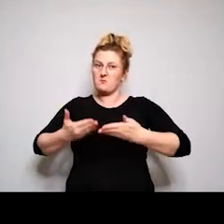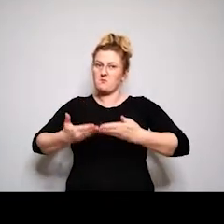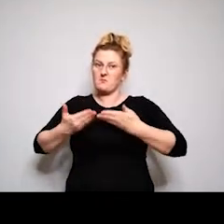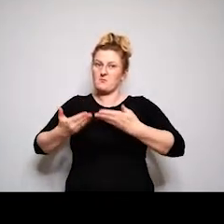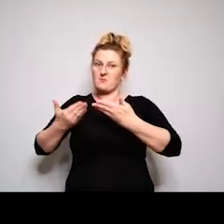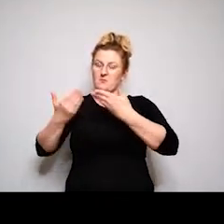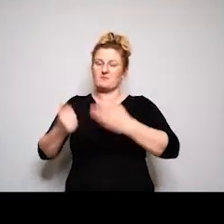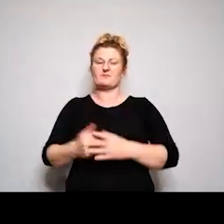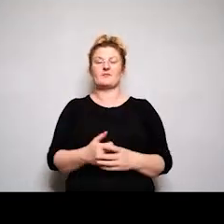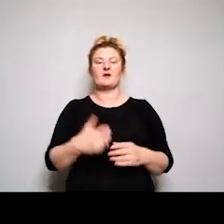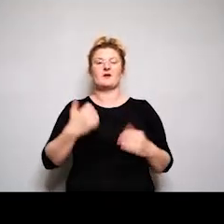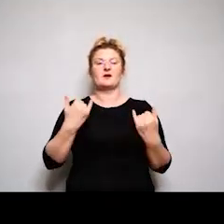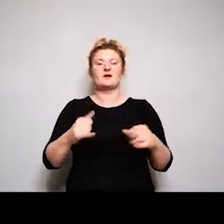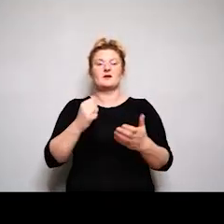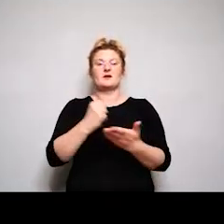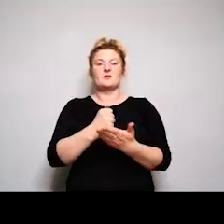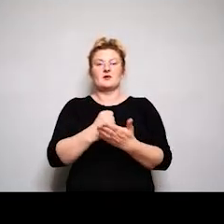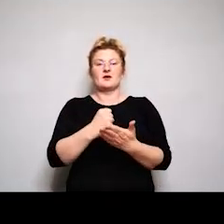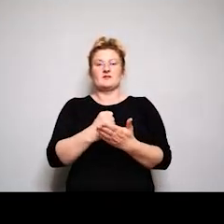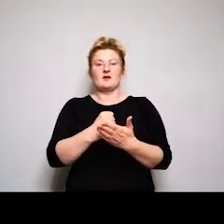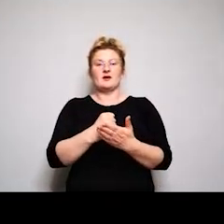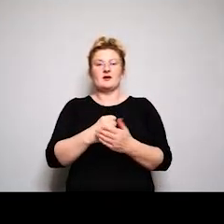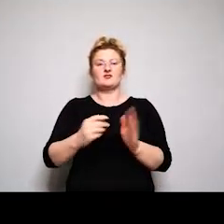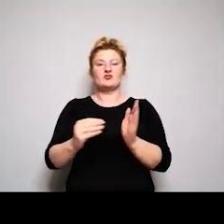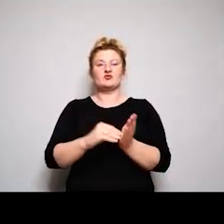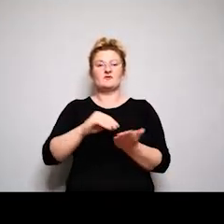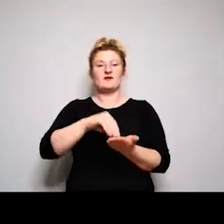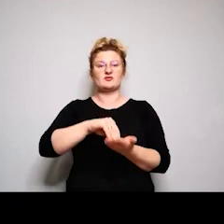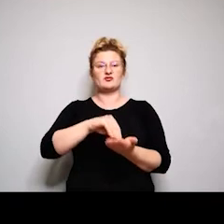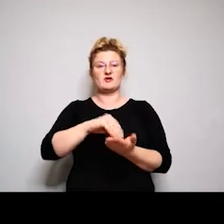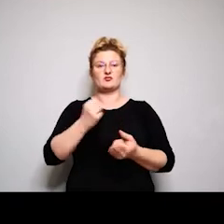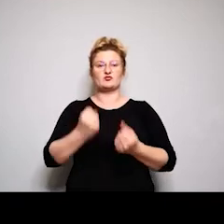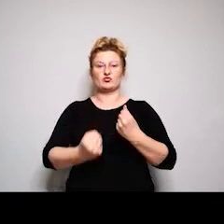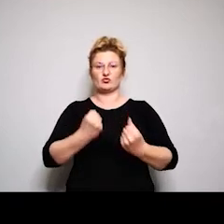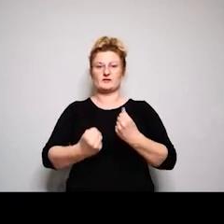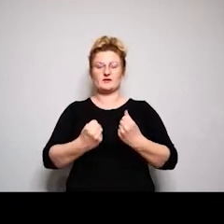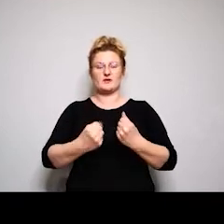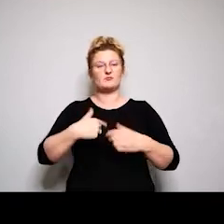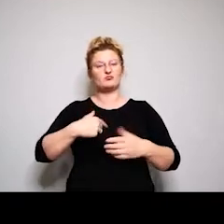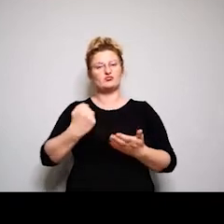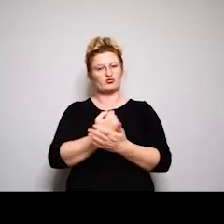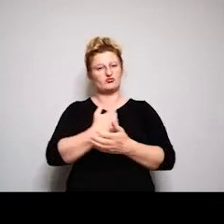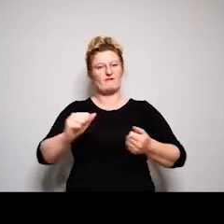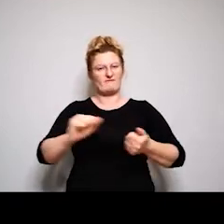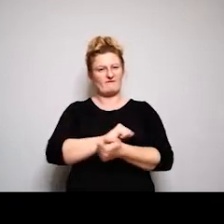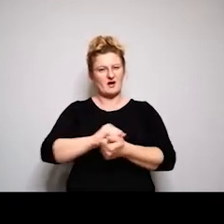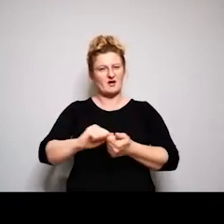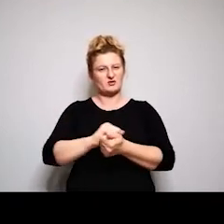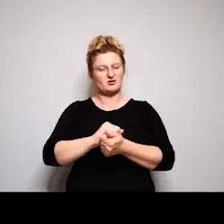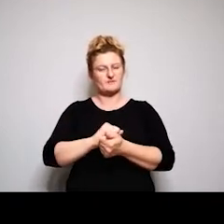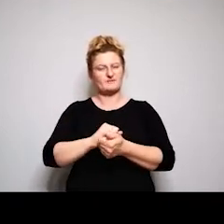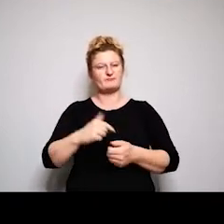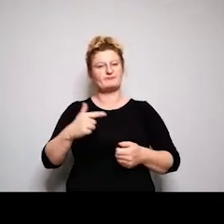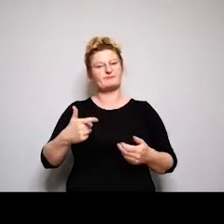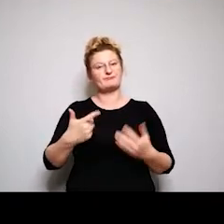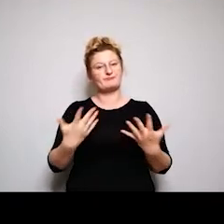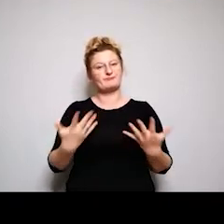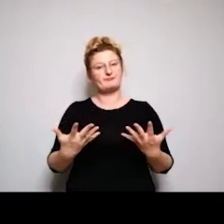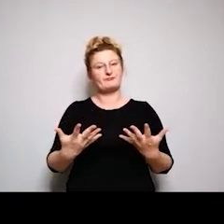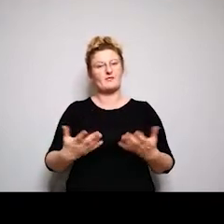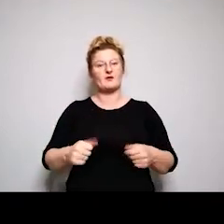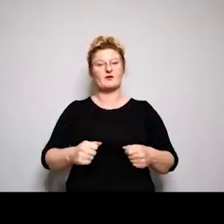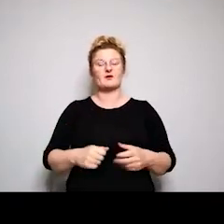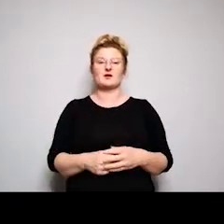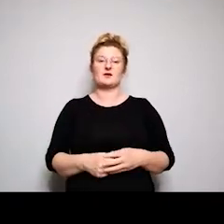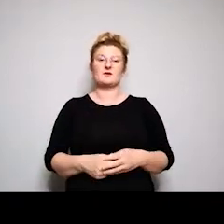was that we do not receive support from public institutions. I'm not talking about funding, because